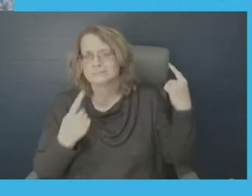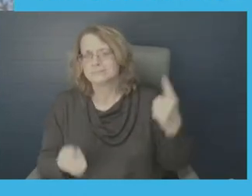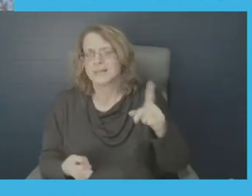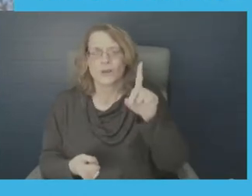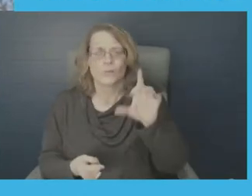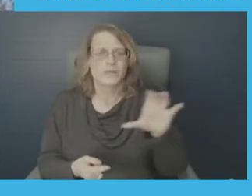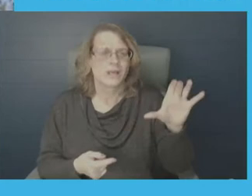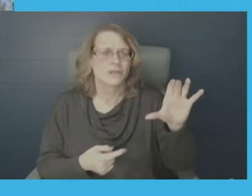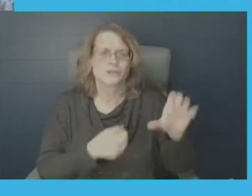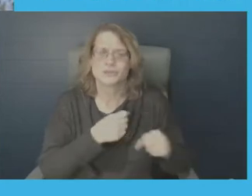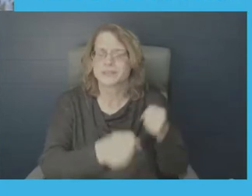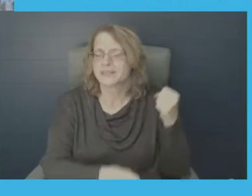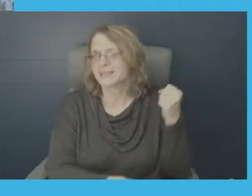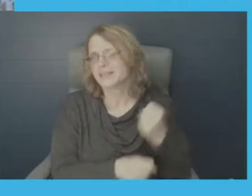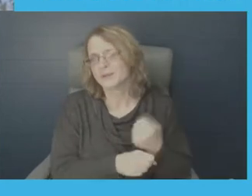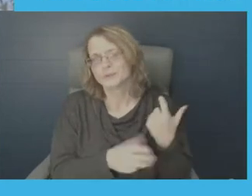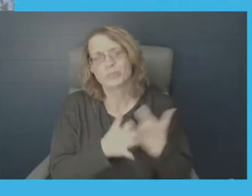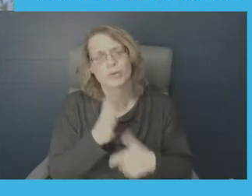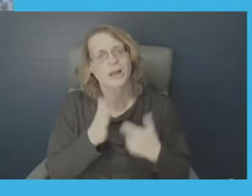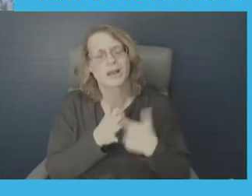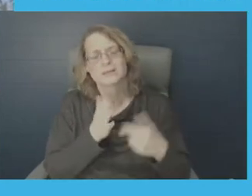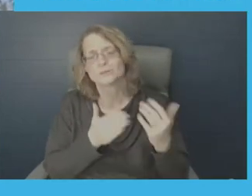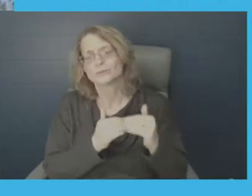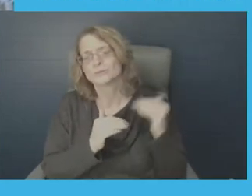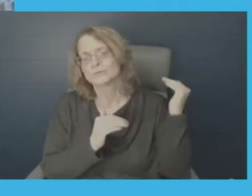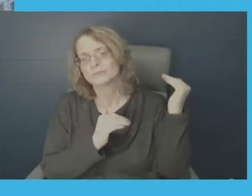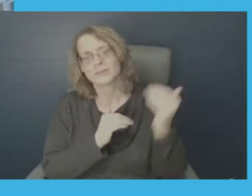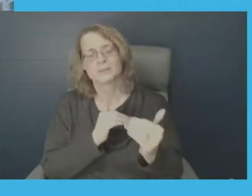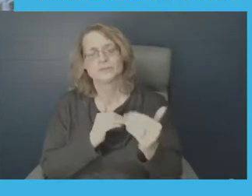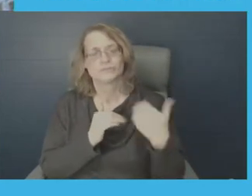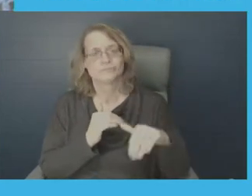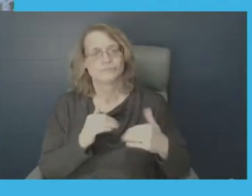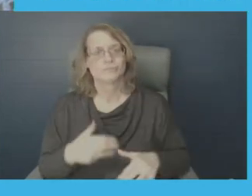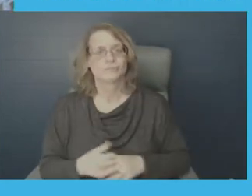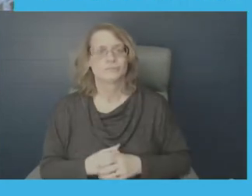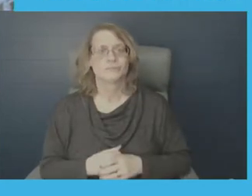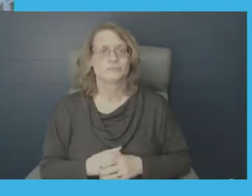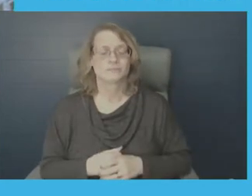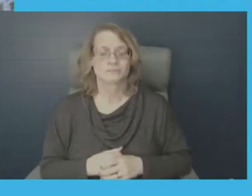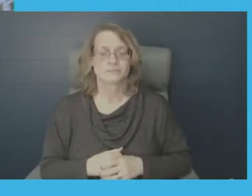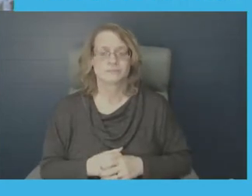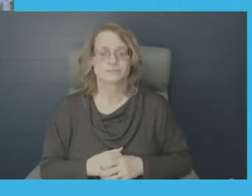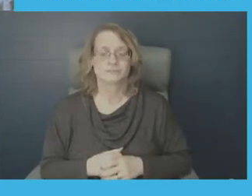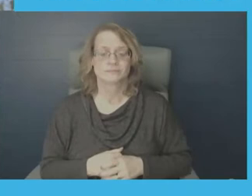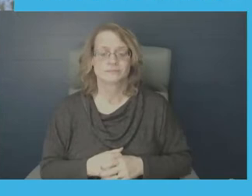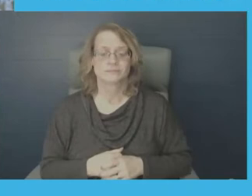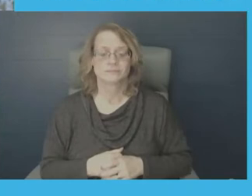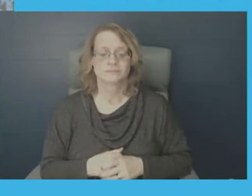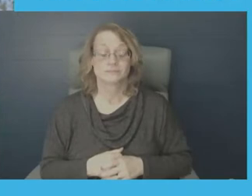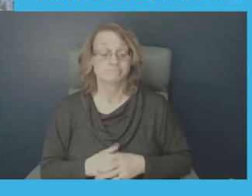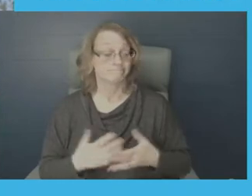and that insulin is a drug that's been around for 100 years, and that they're price gouging the insulin.